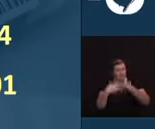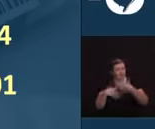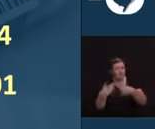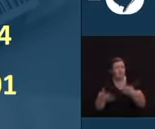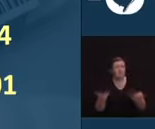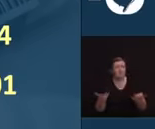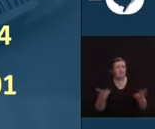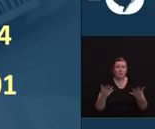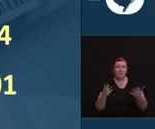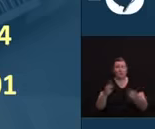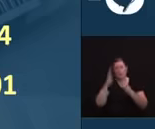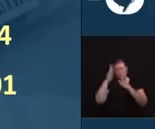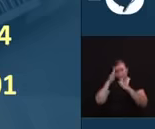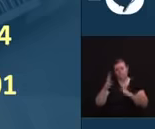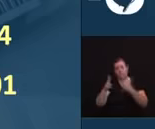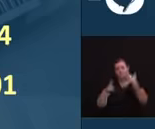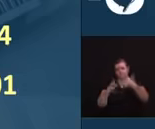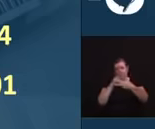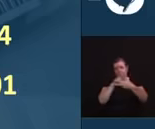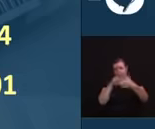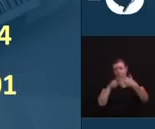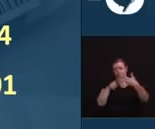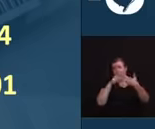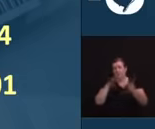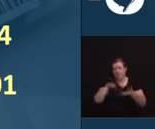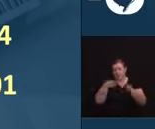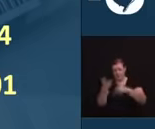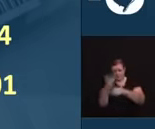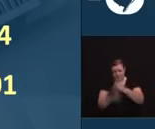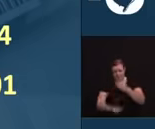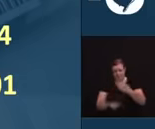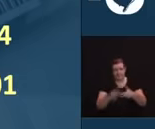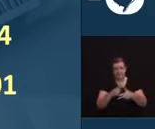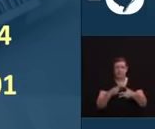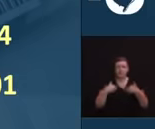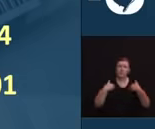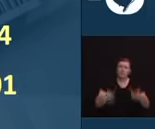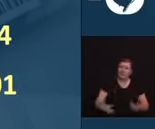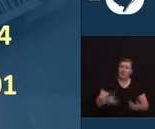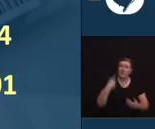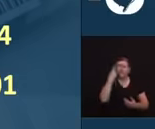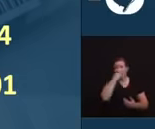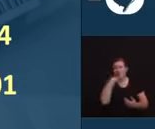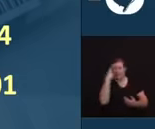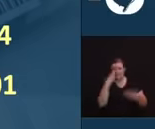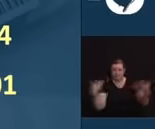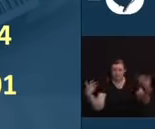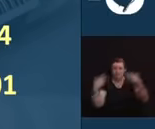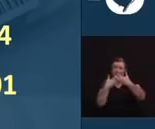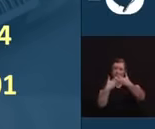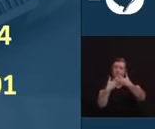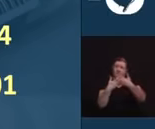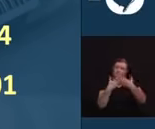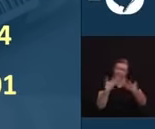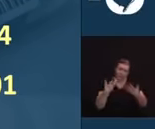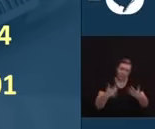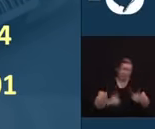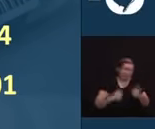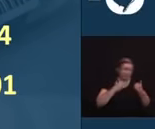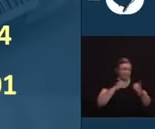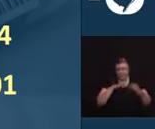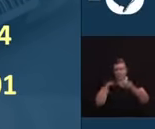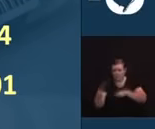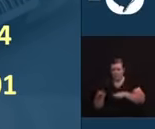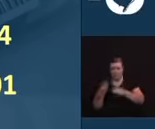more of the lives who we've lost and put more human faces, lives lived, lives lost, loved ones left behind to